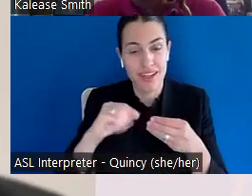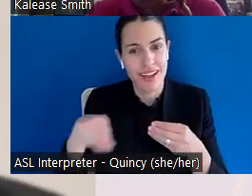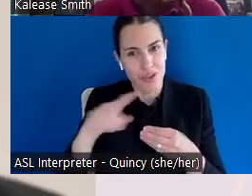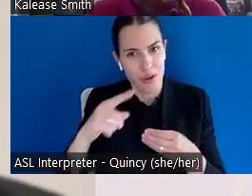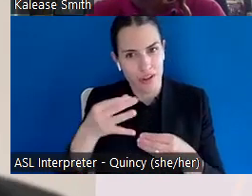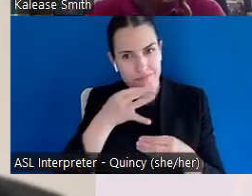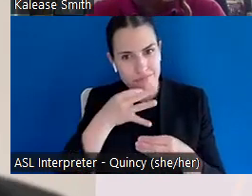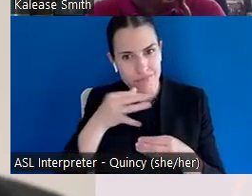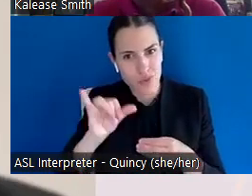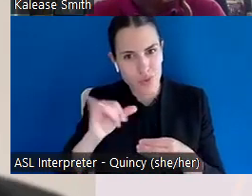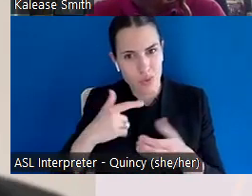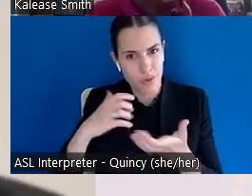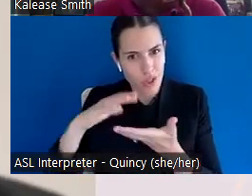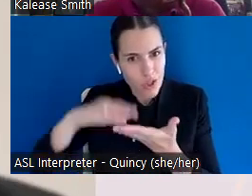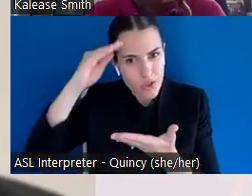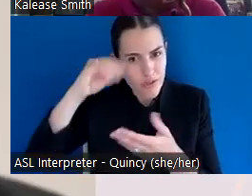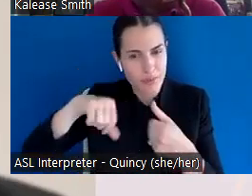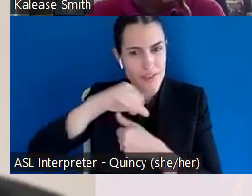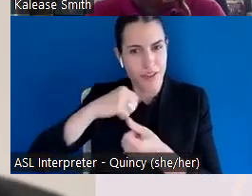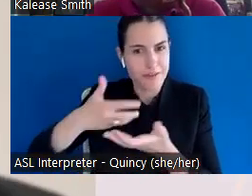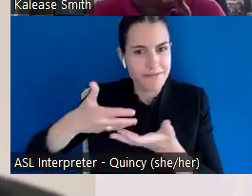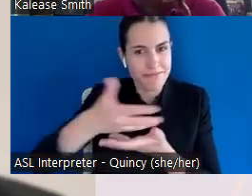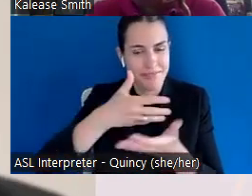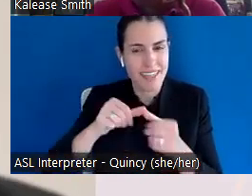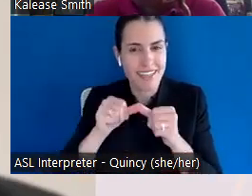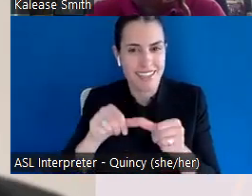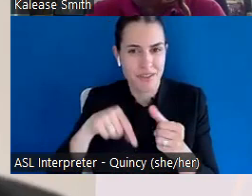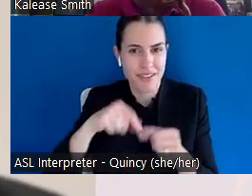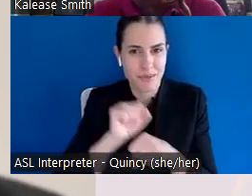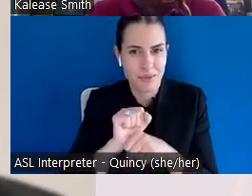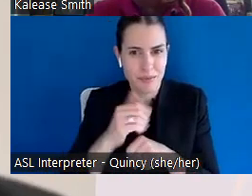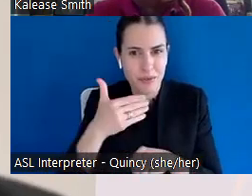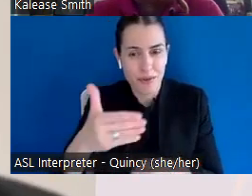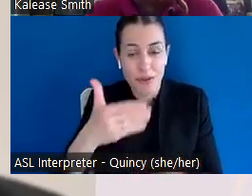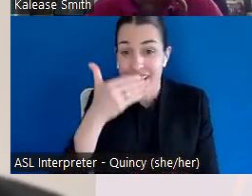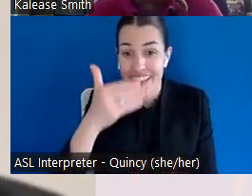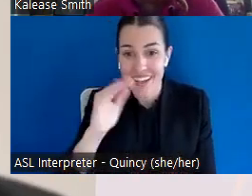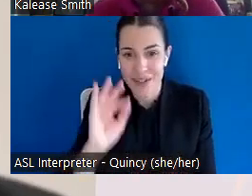well, and just kind of being able to continue some of this work moving forward. So thank you.